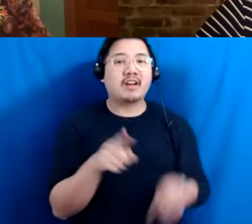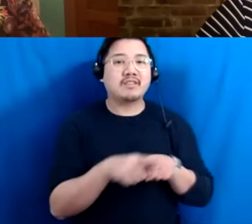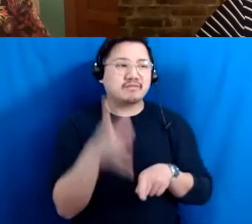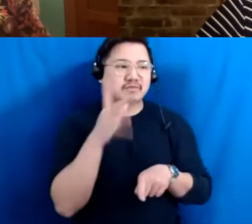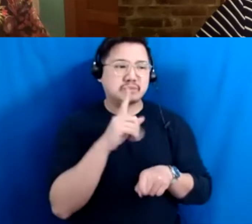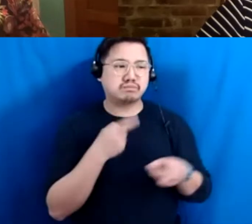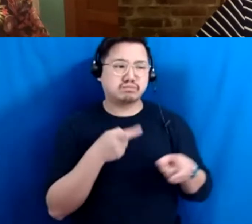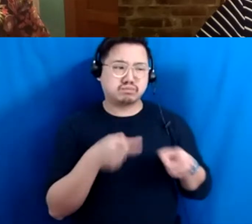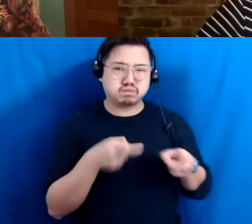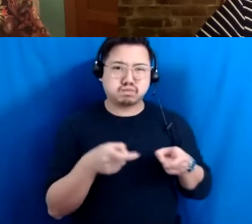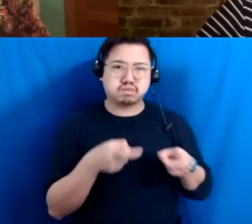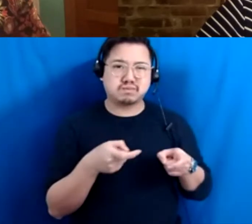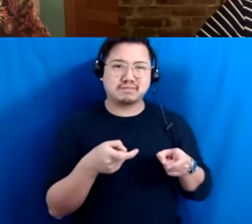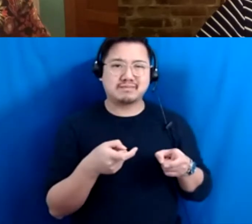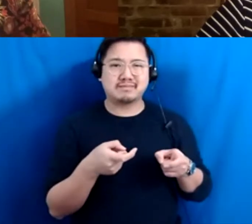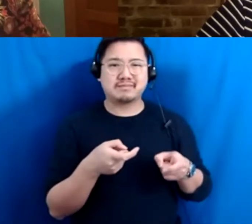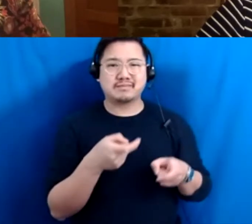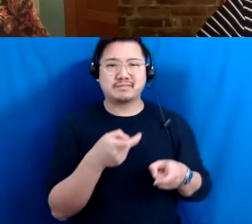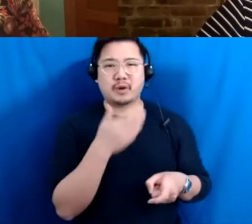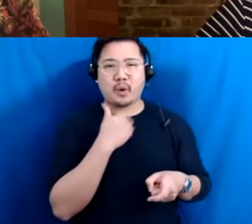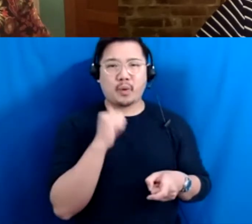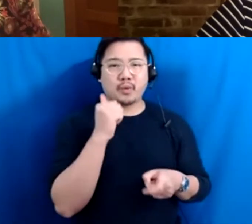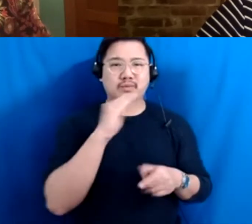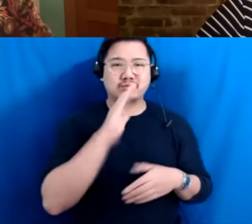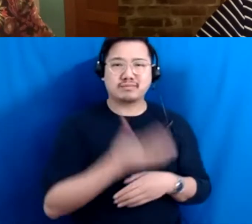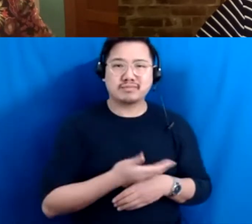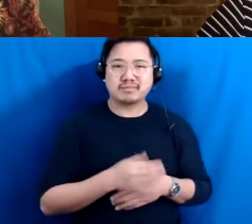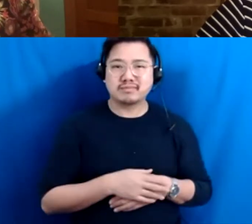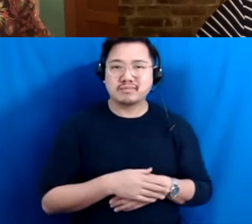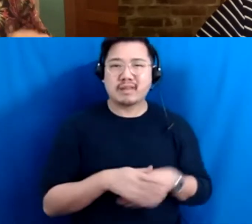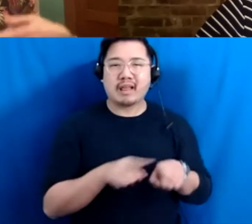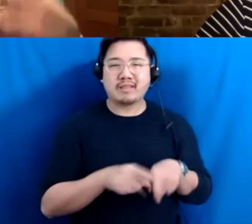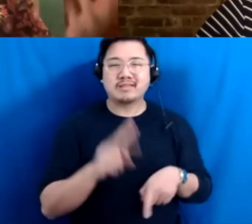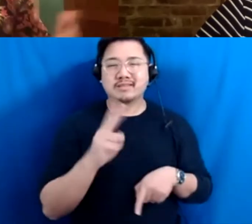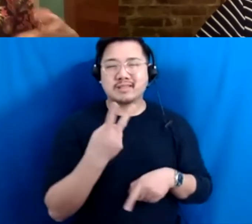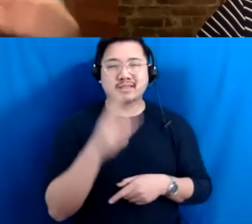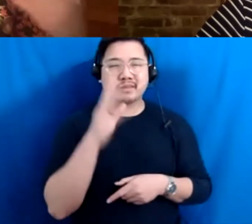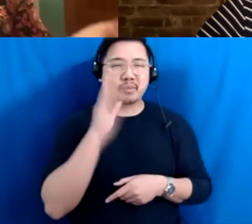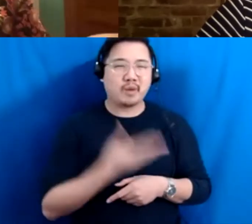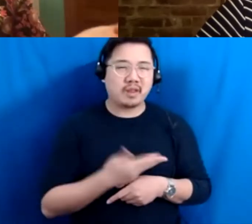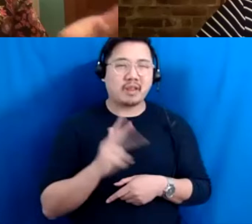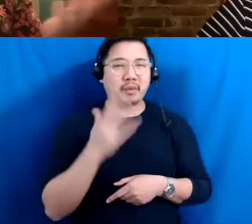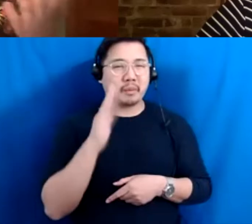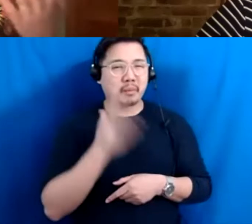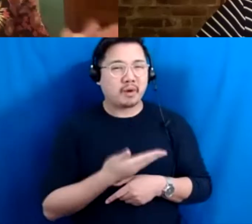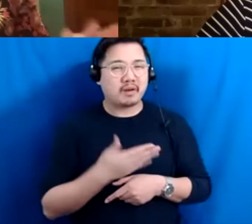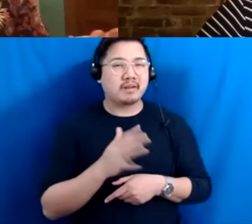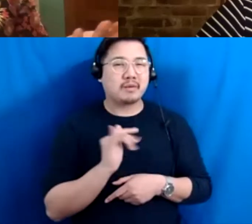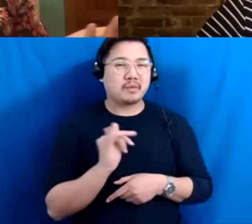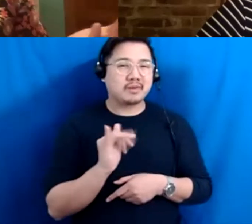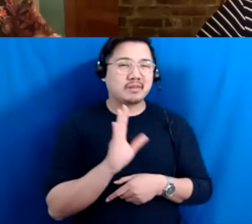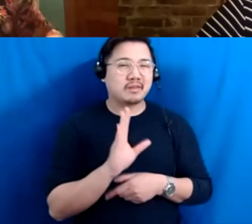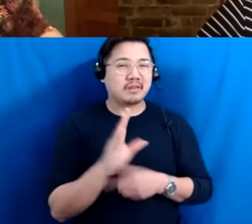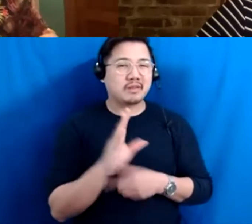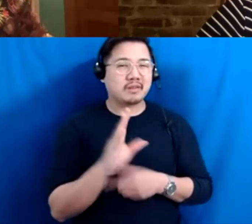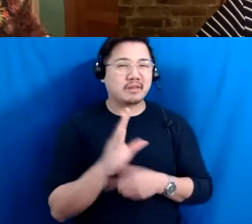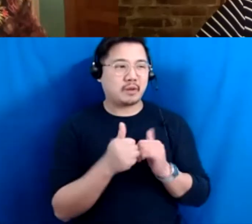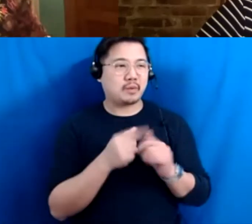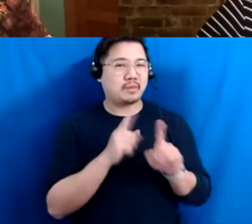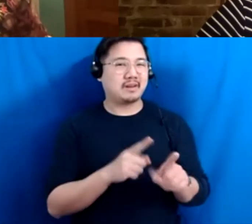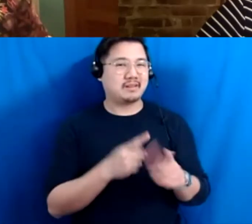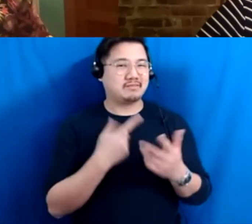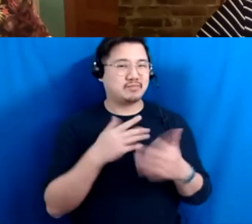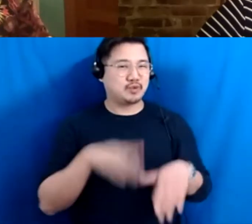over his oldest son, and then the second brother and the younger brother and their sort of response to growing up in this